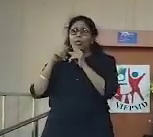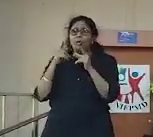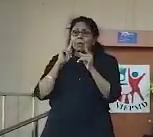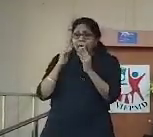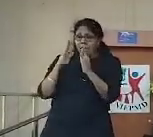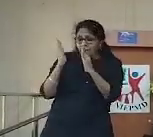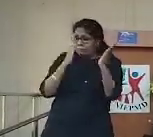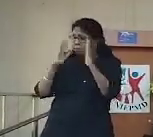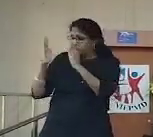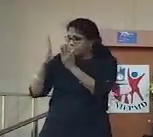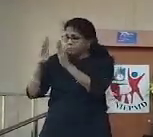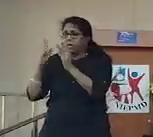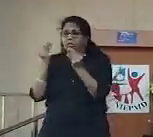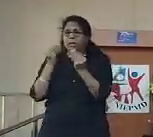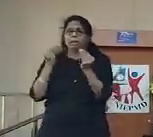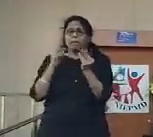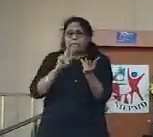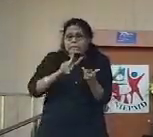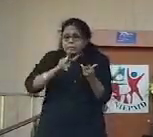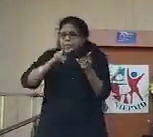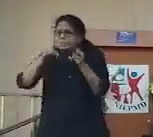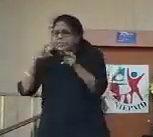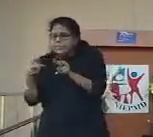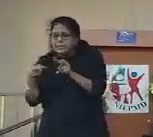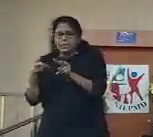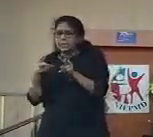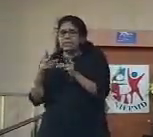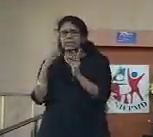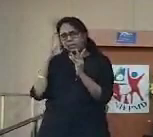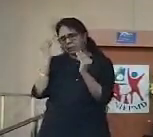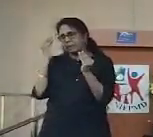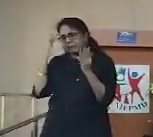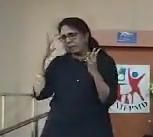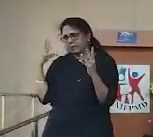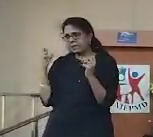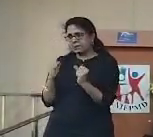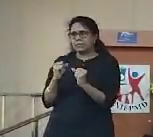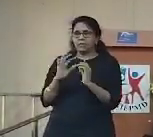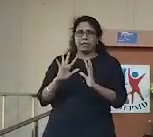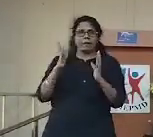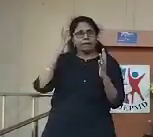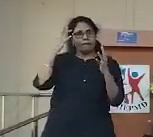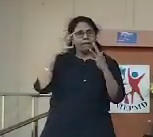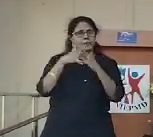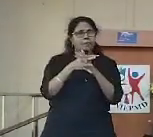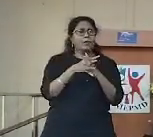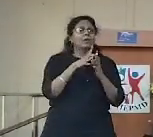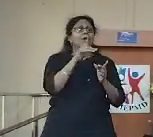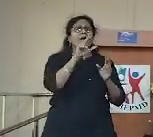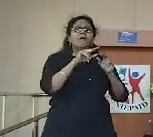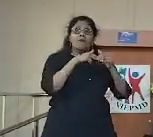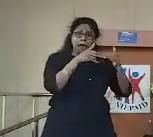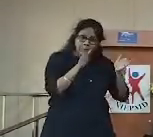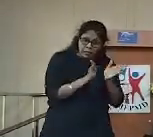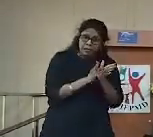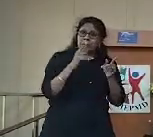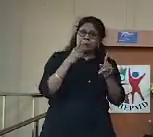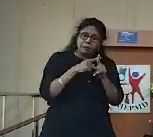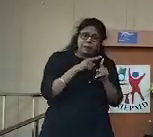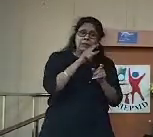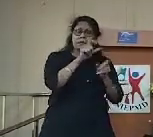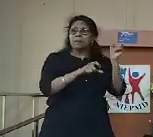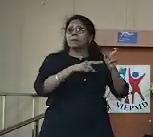disabilities also, and for the families who are helping or who are there with the disabilities. So we need to focus on